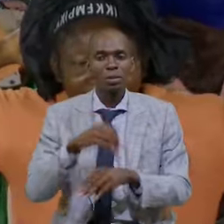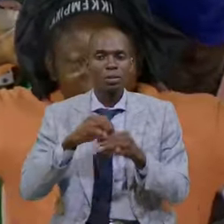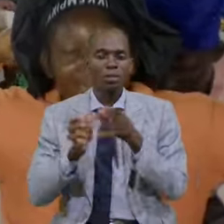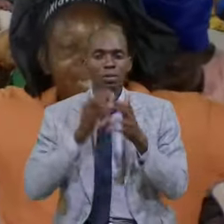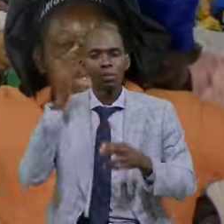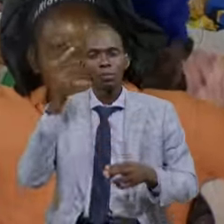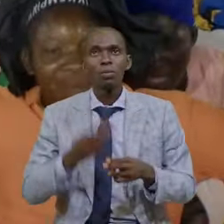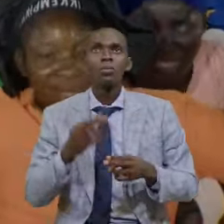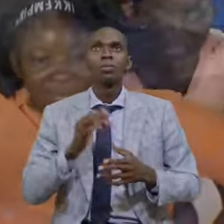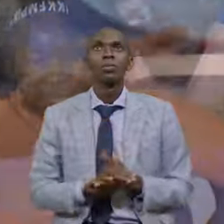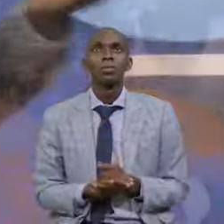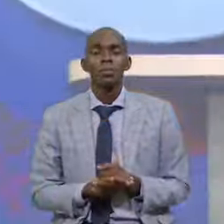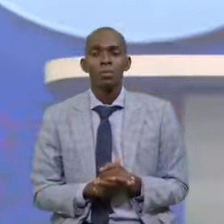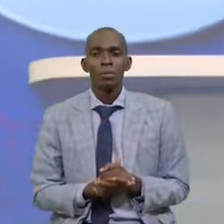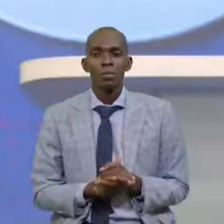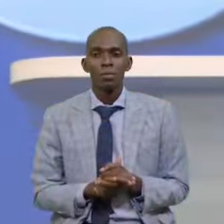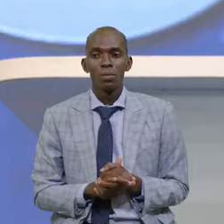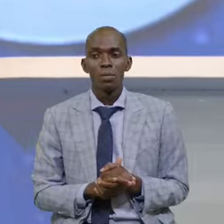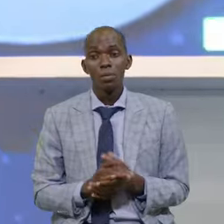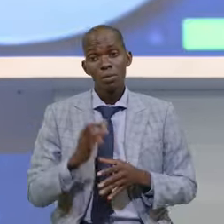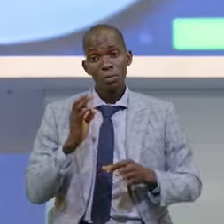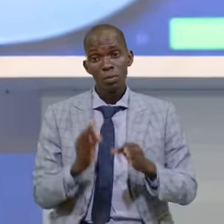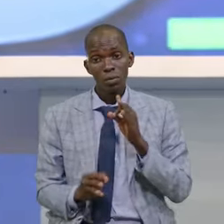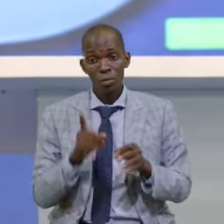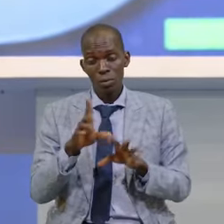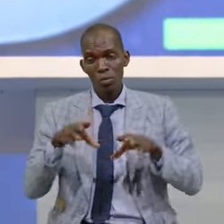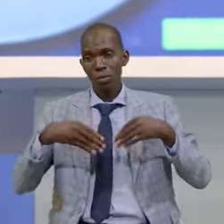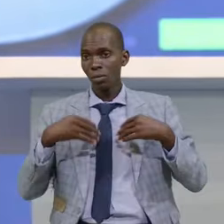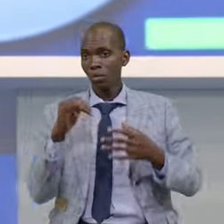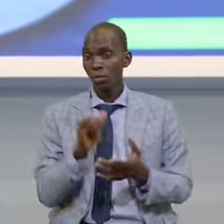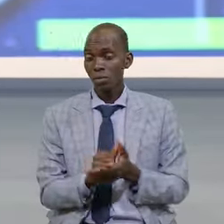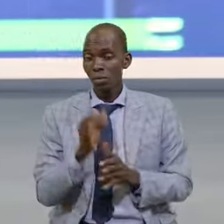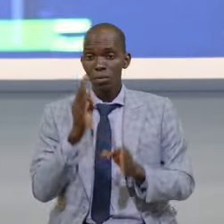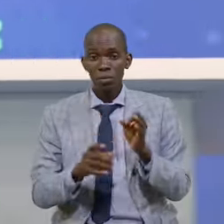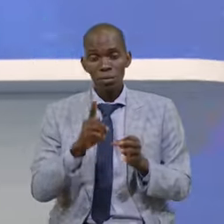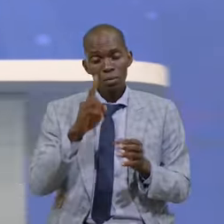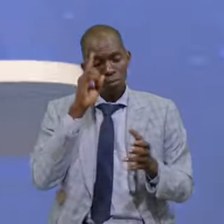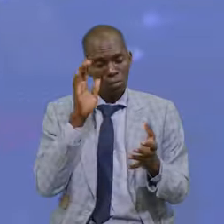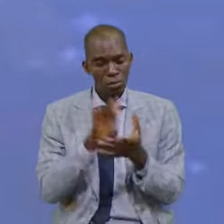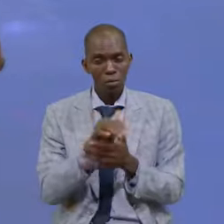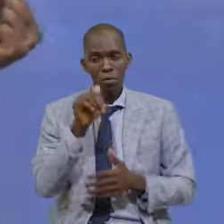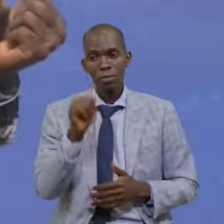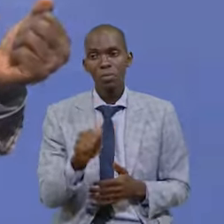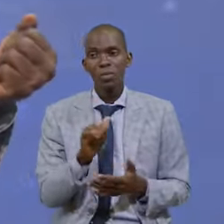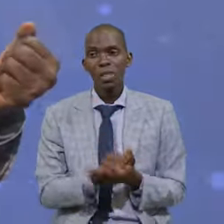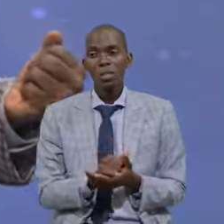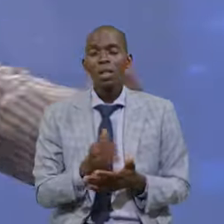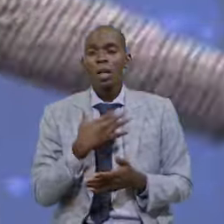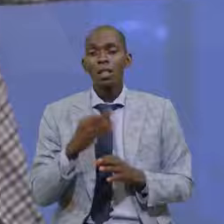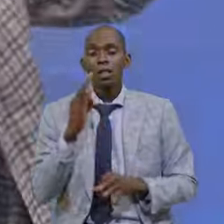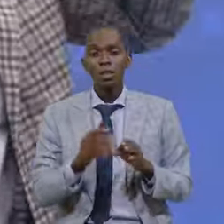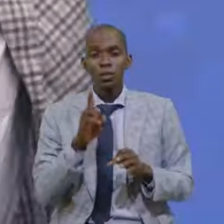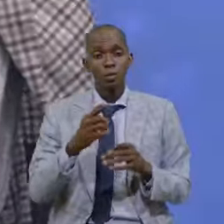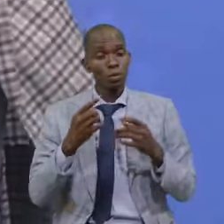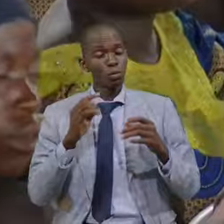Jesus' name. If you accept that, if you believe that, and if you claim that, say